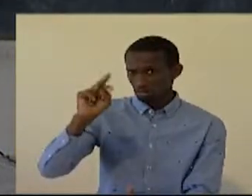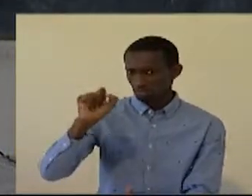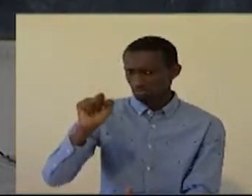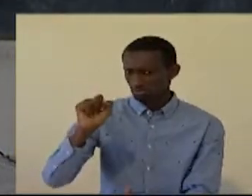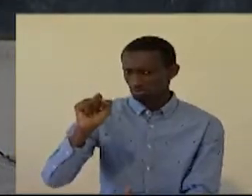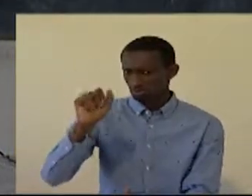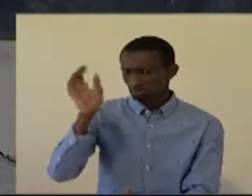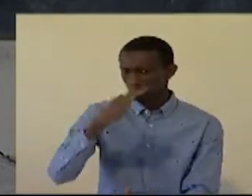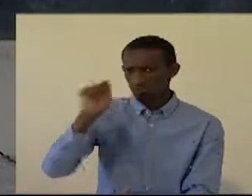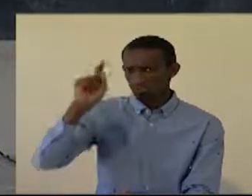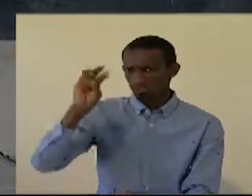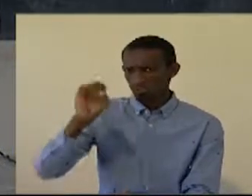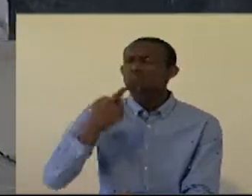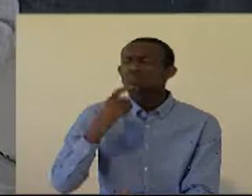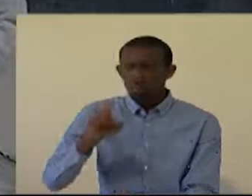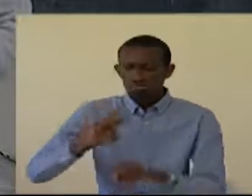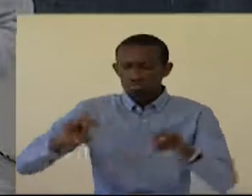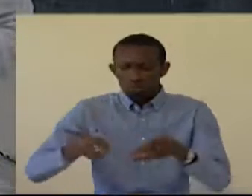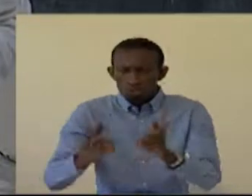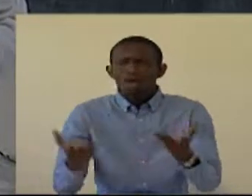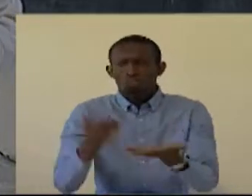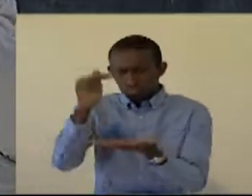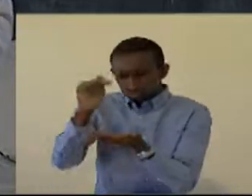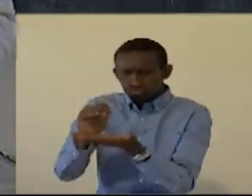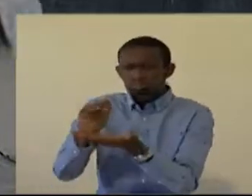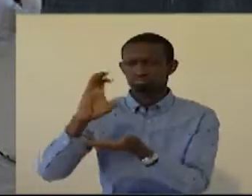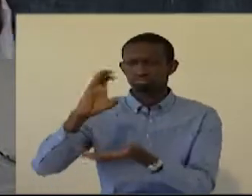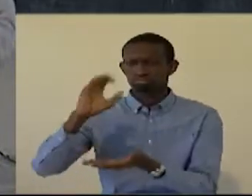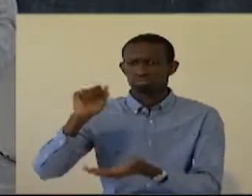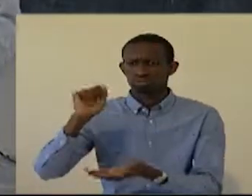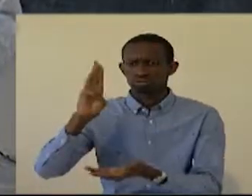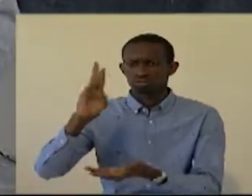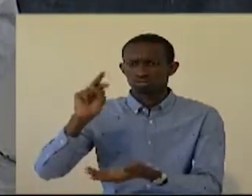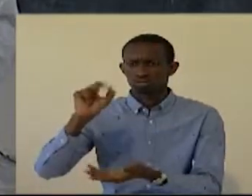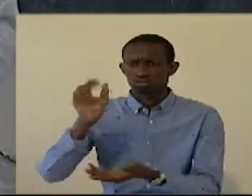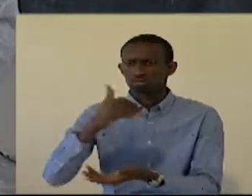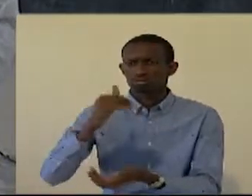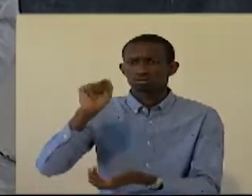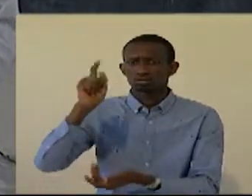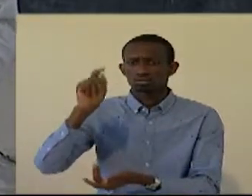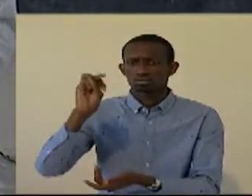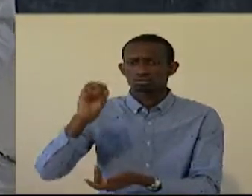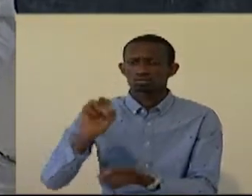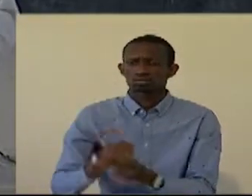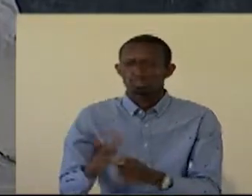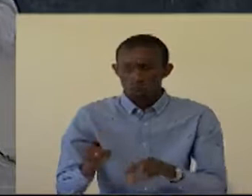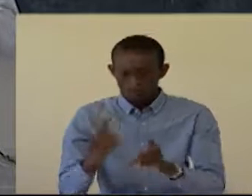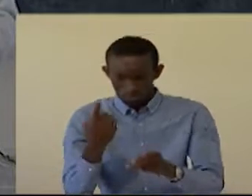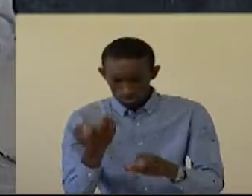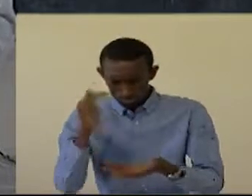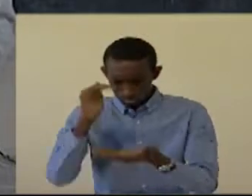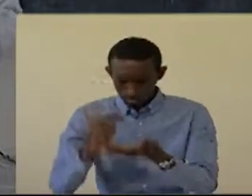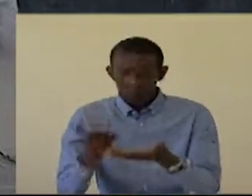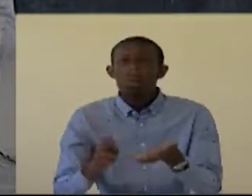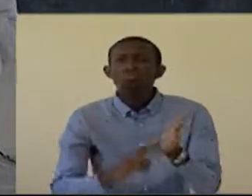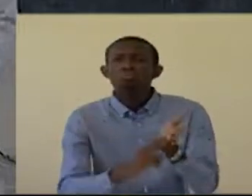have to find a way of reducing the number of carbon atoms. One way of reducing the number of carbon atoms is